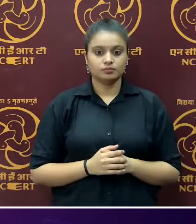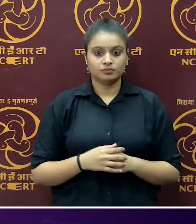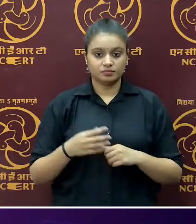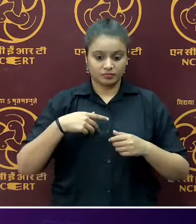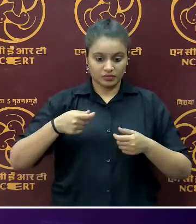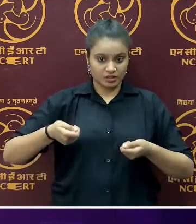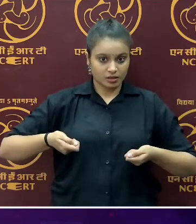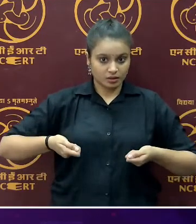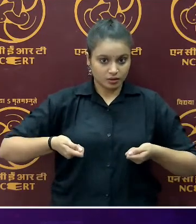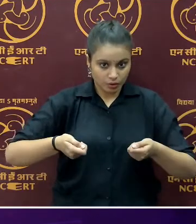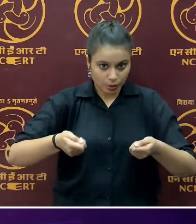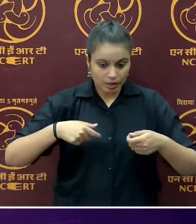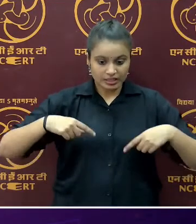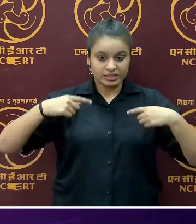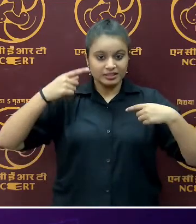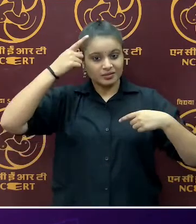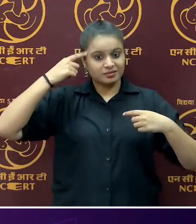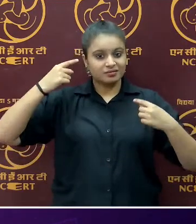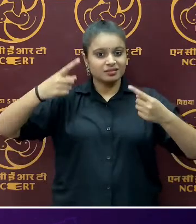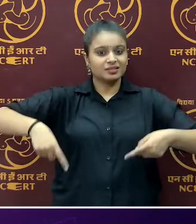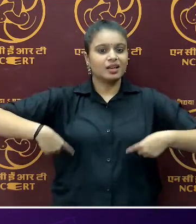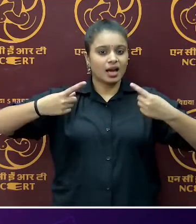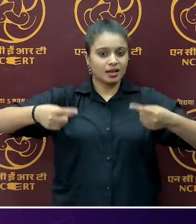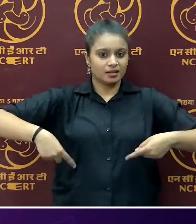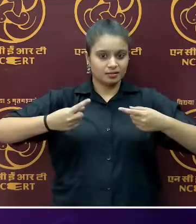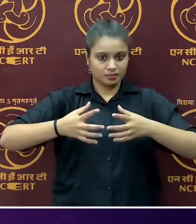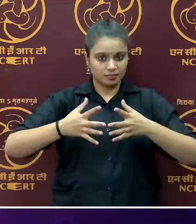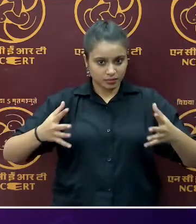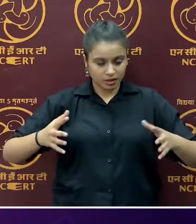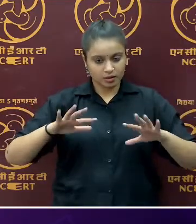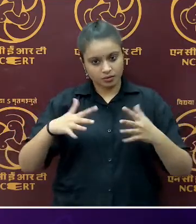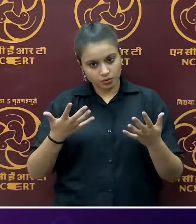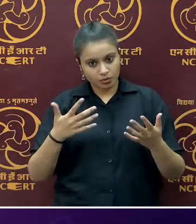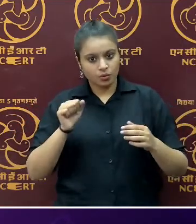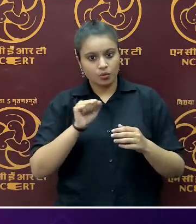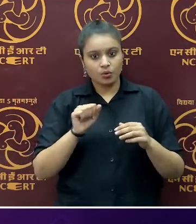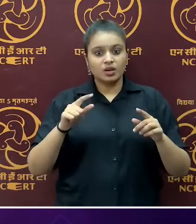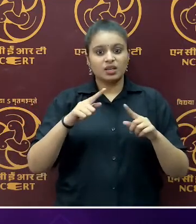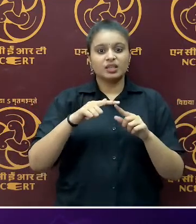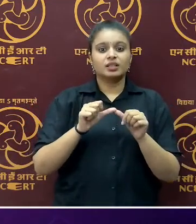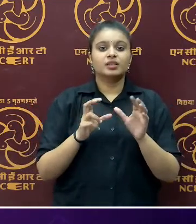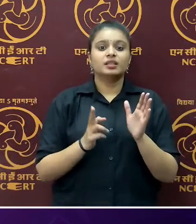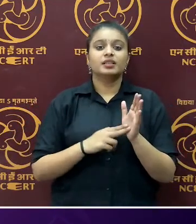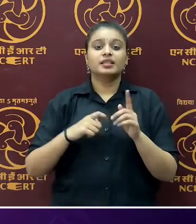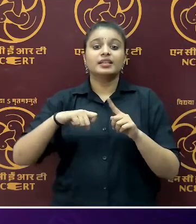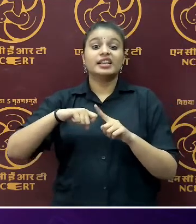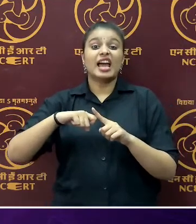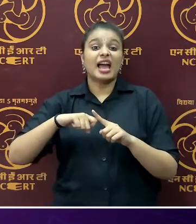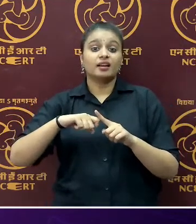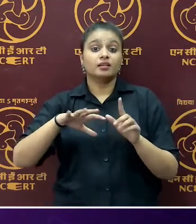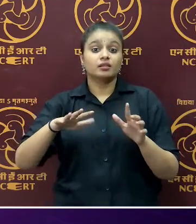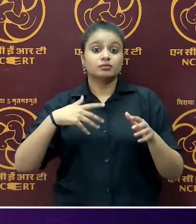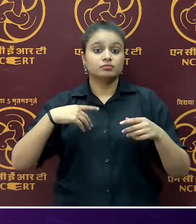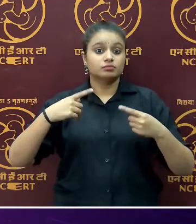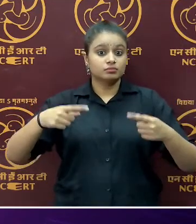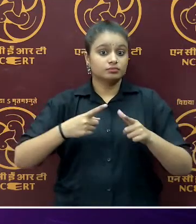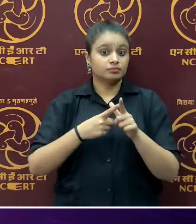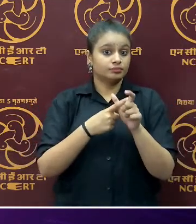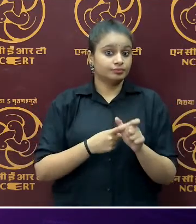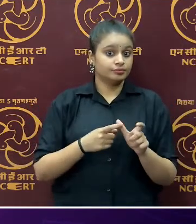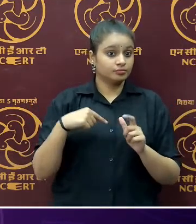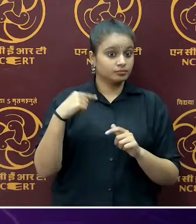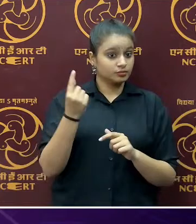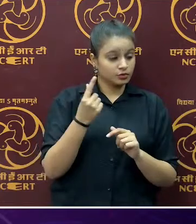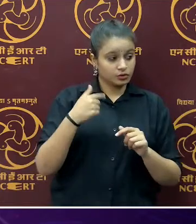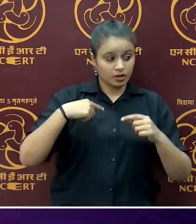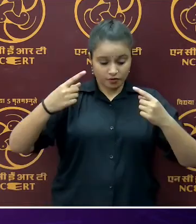the broad tires, or we have seen that caterpillar tanks. In defense they are used. Yes. So they have around the